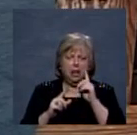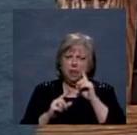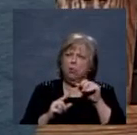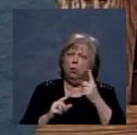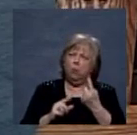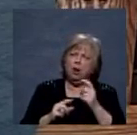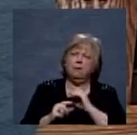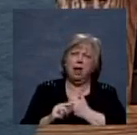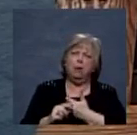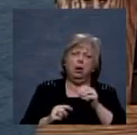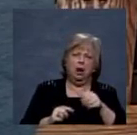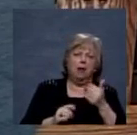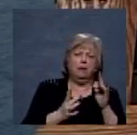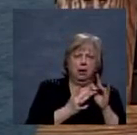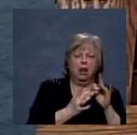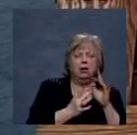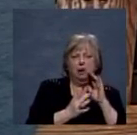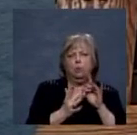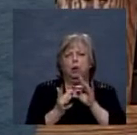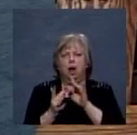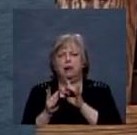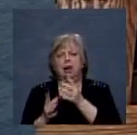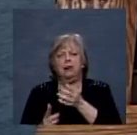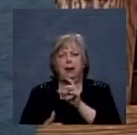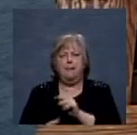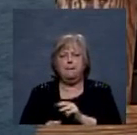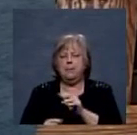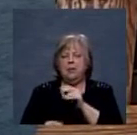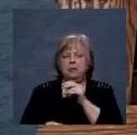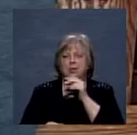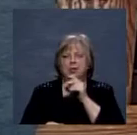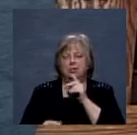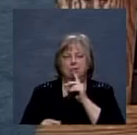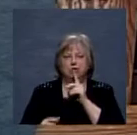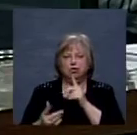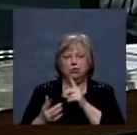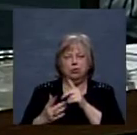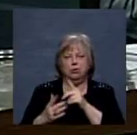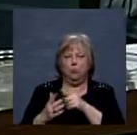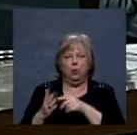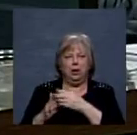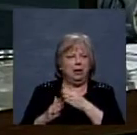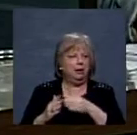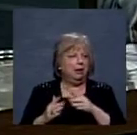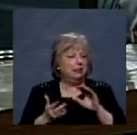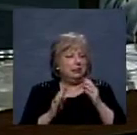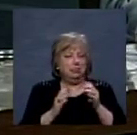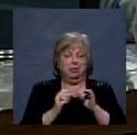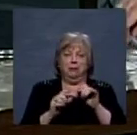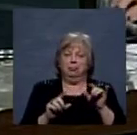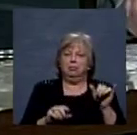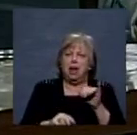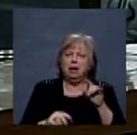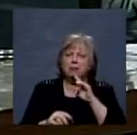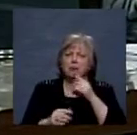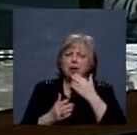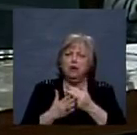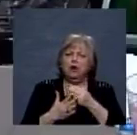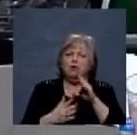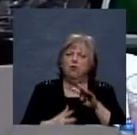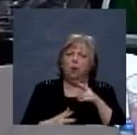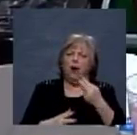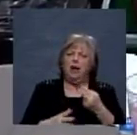other contacts was going to make a contact with him, and I'm not sure how that went out. Seems like a really good 4-H project. It certainly would be.